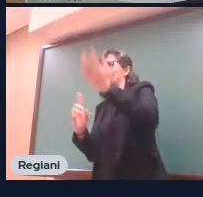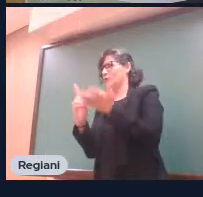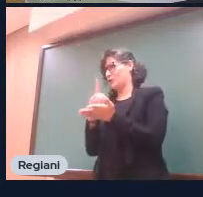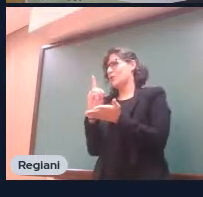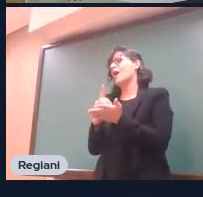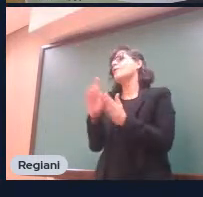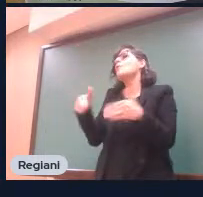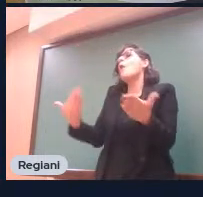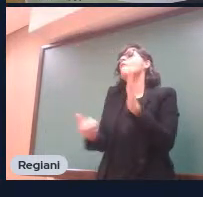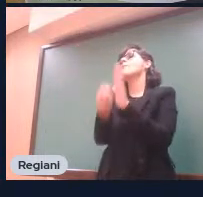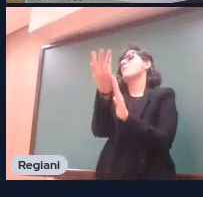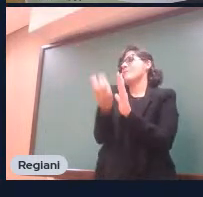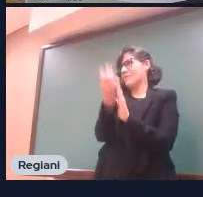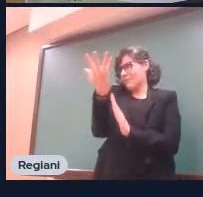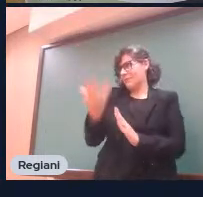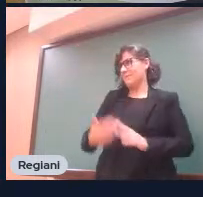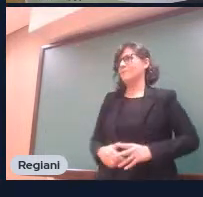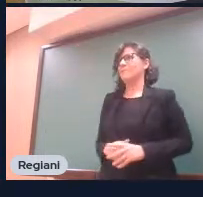vamos produzir no futuro.